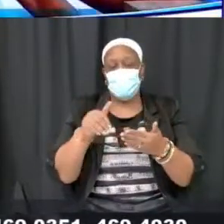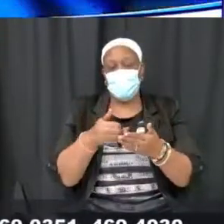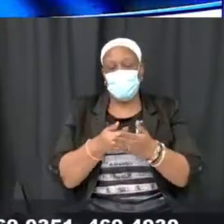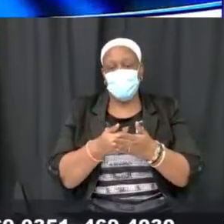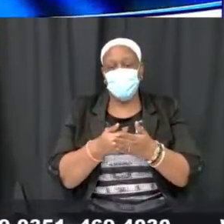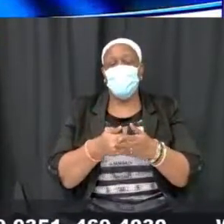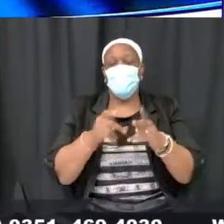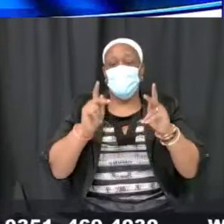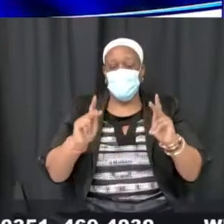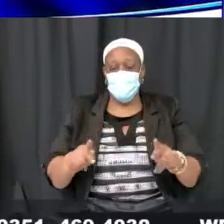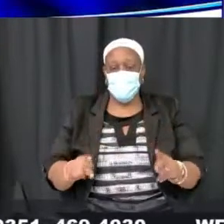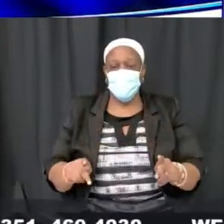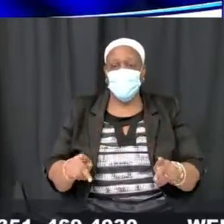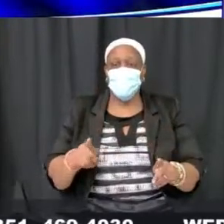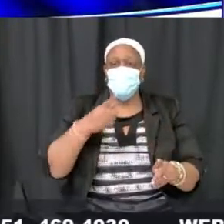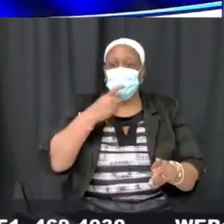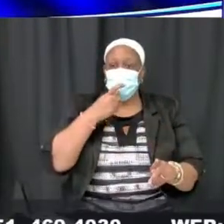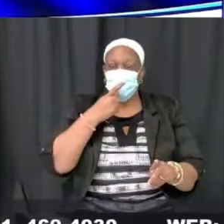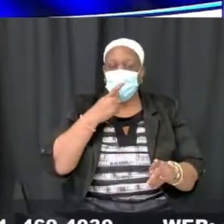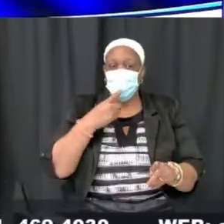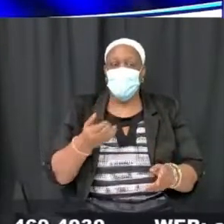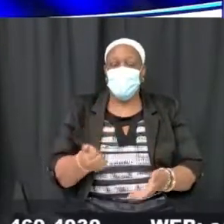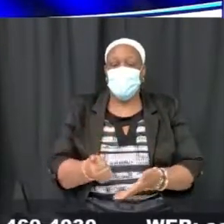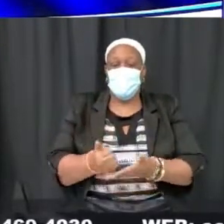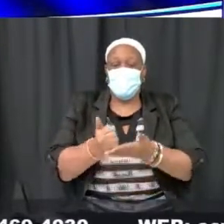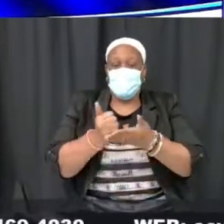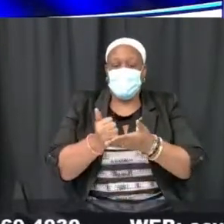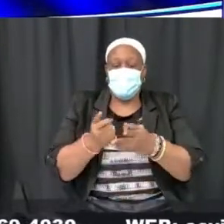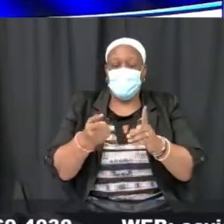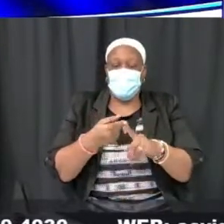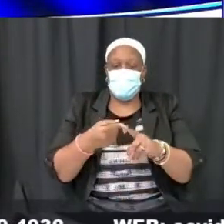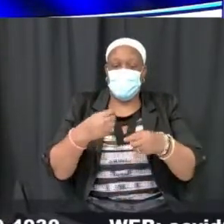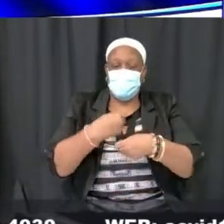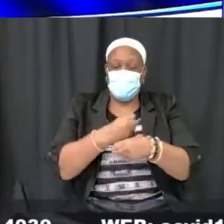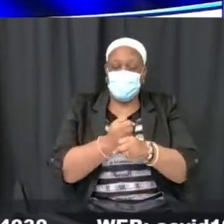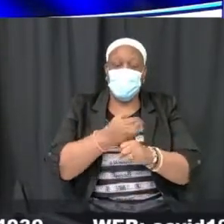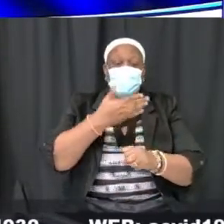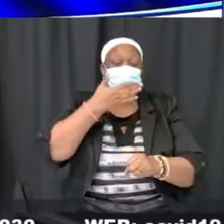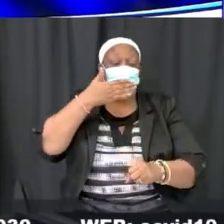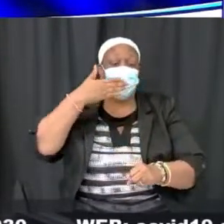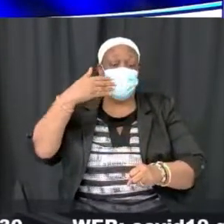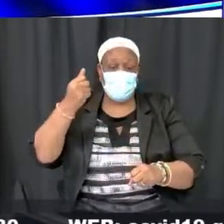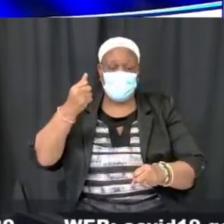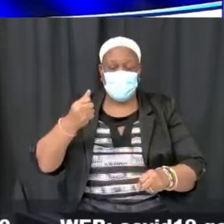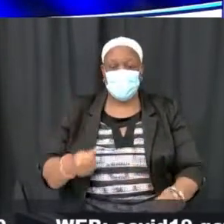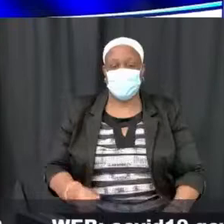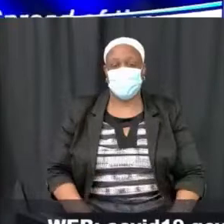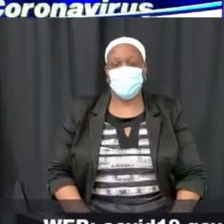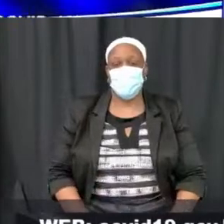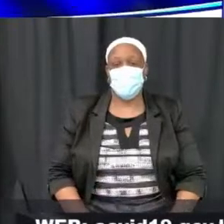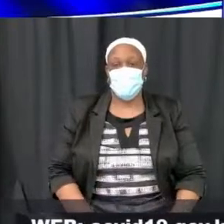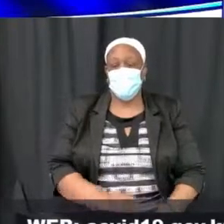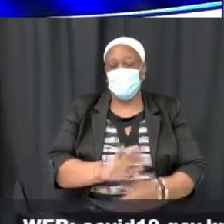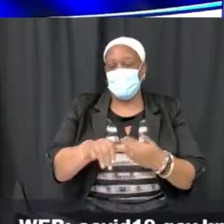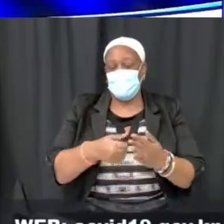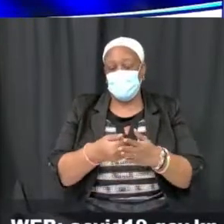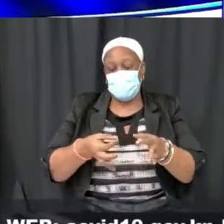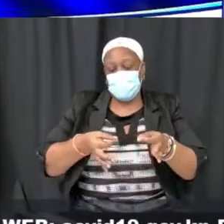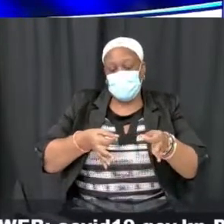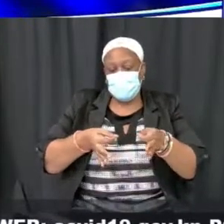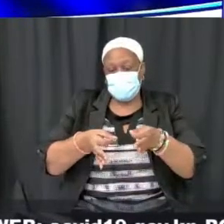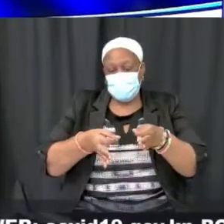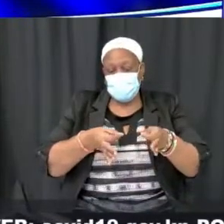ongoing calls for increased coordination and cooperation in this sector to control further spread